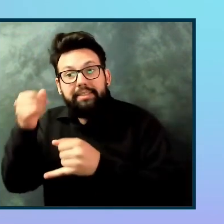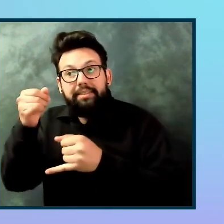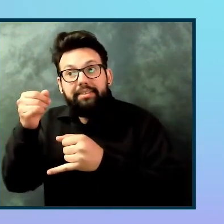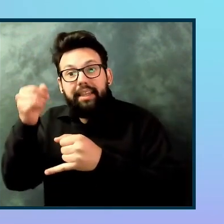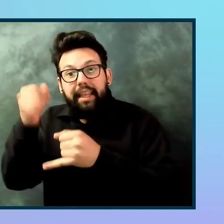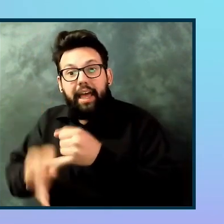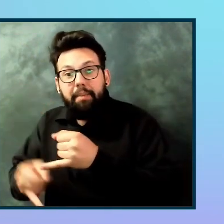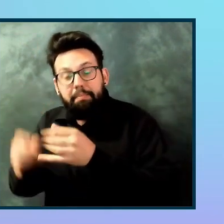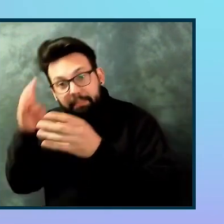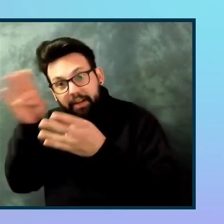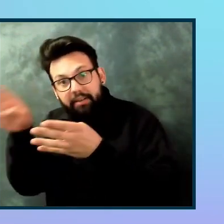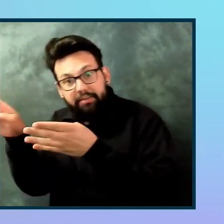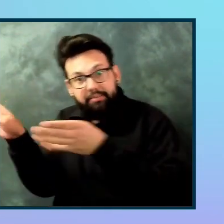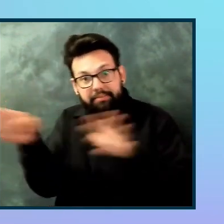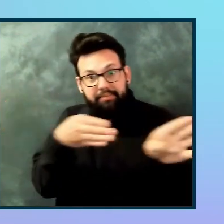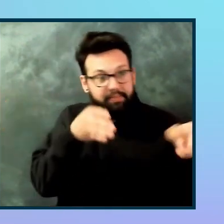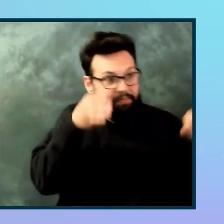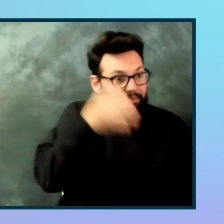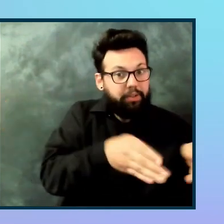already in production and trying to remediate?